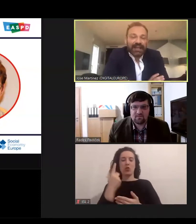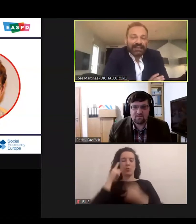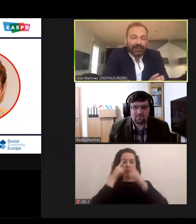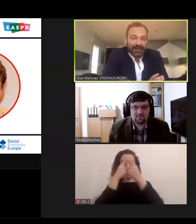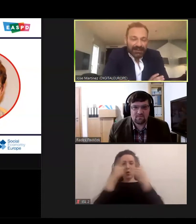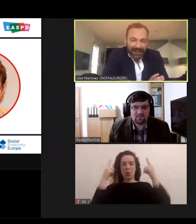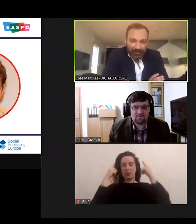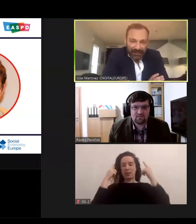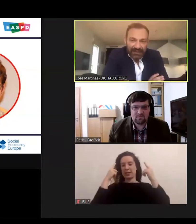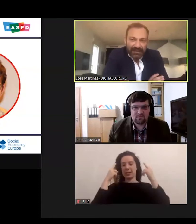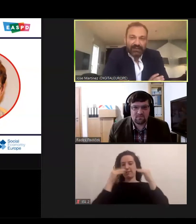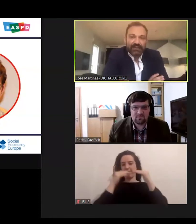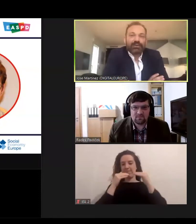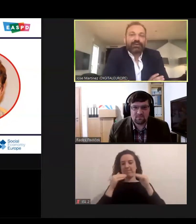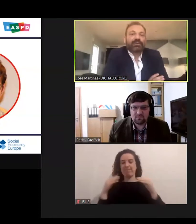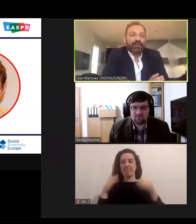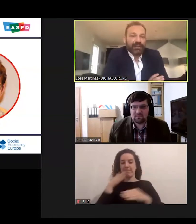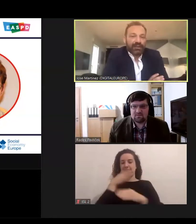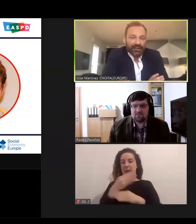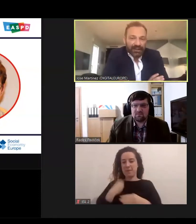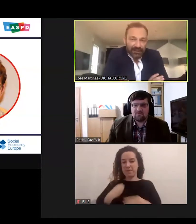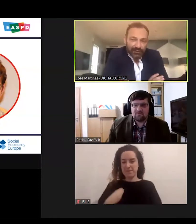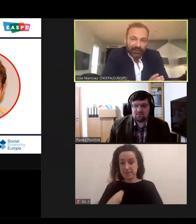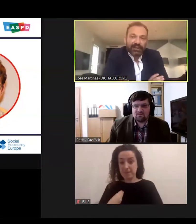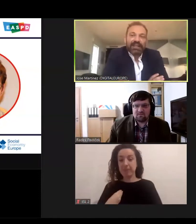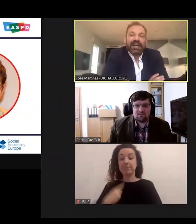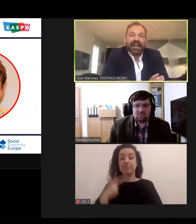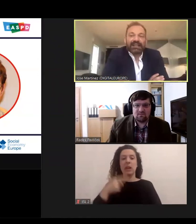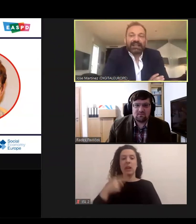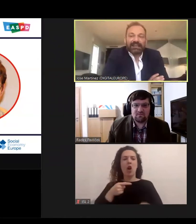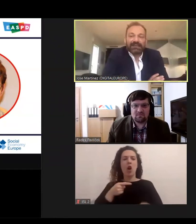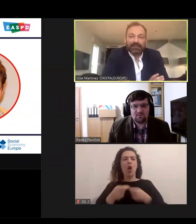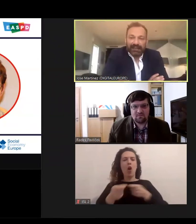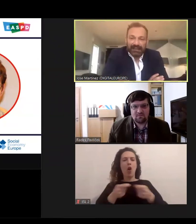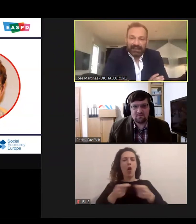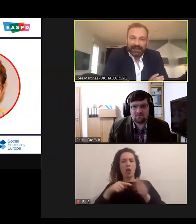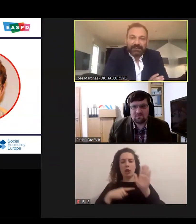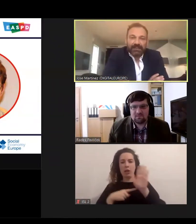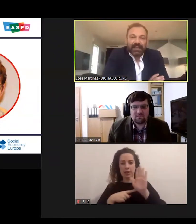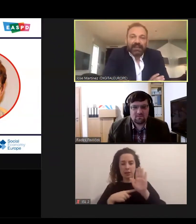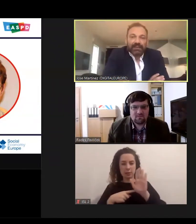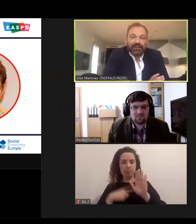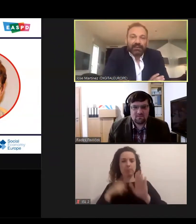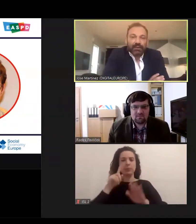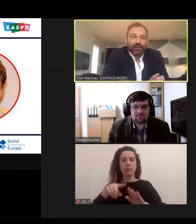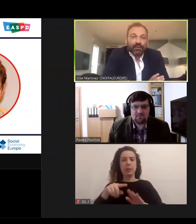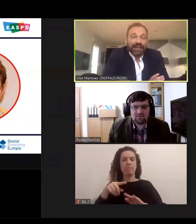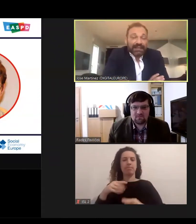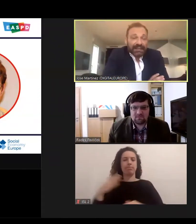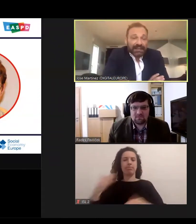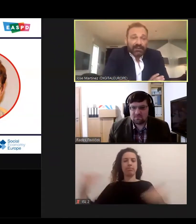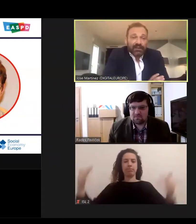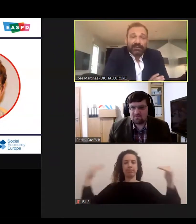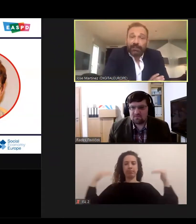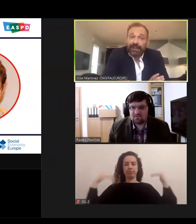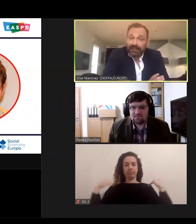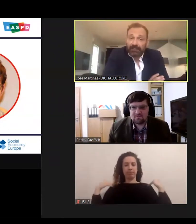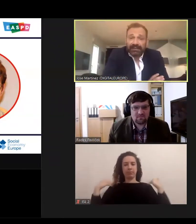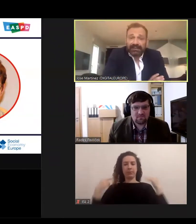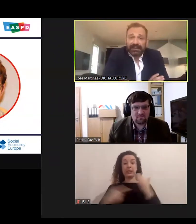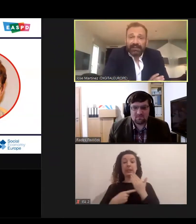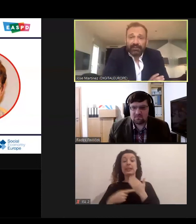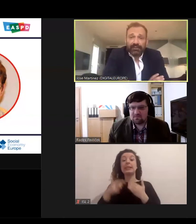accessibility of ICT products and how beneficial it is to invest in accessibility to reach a bigger market.